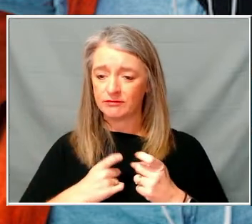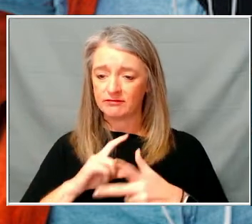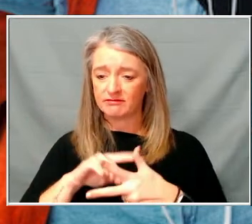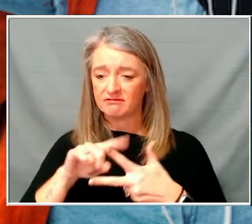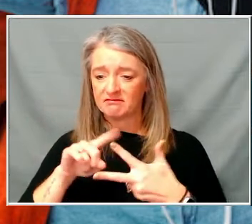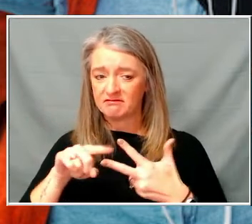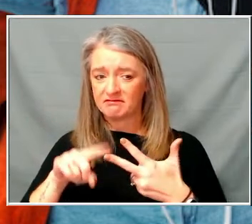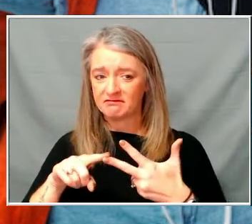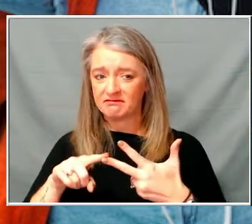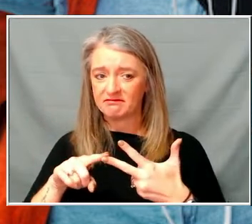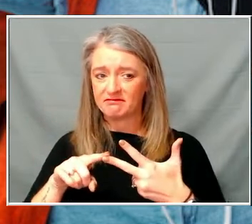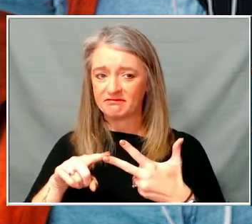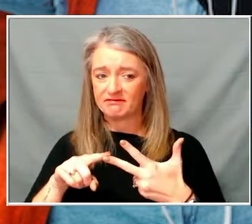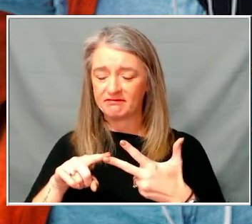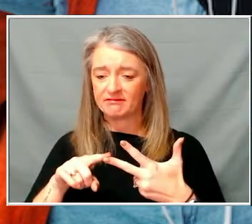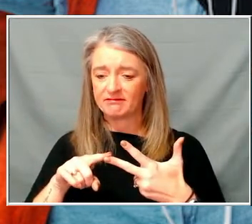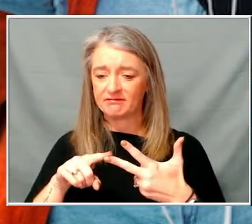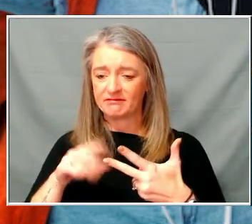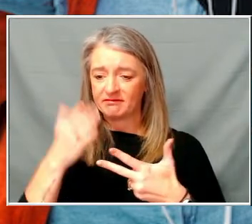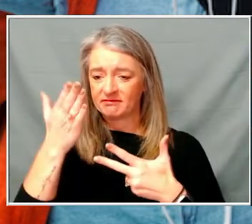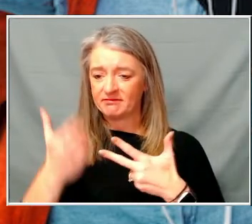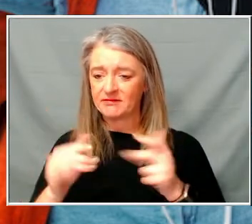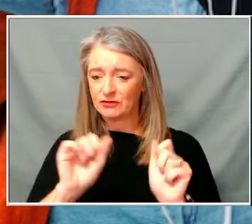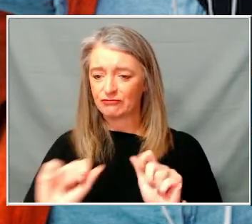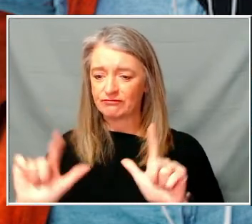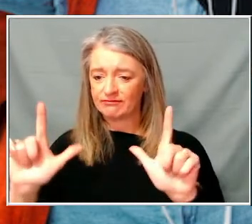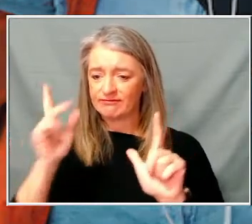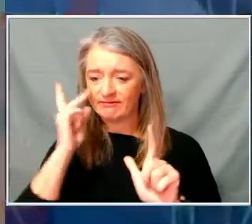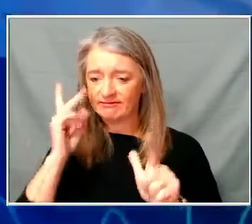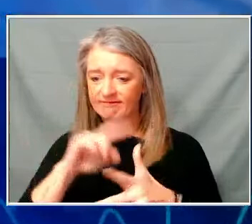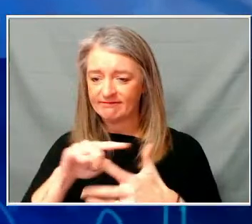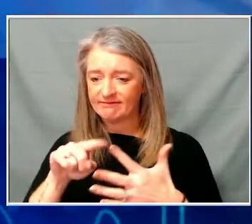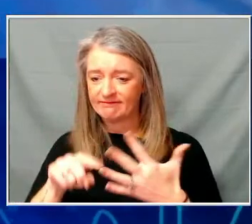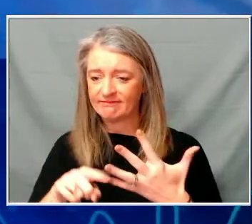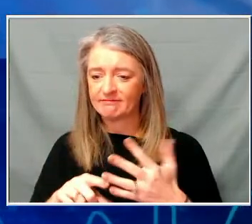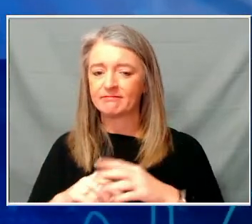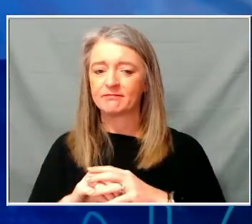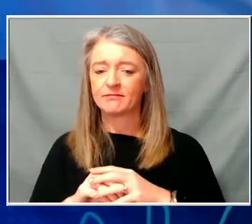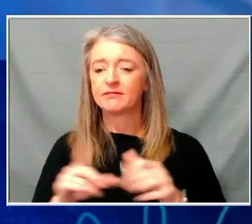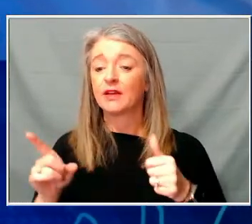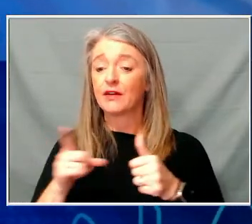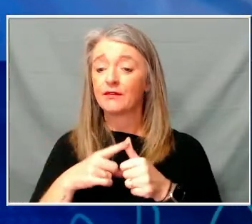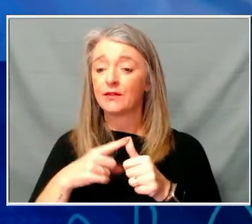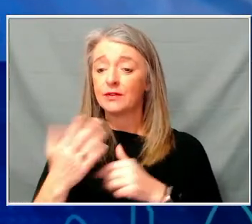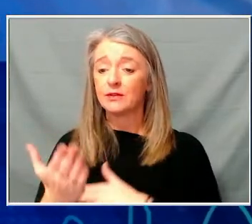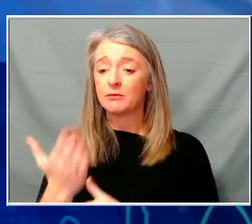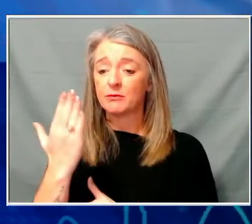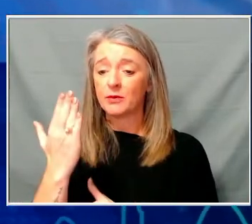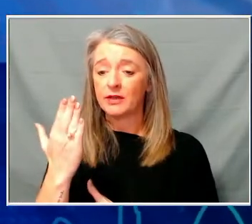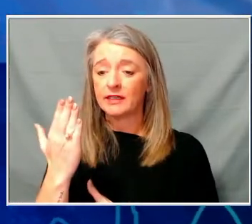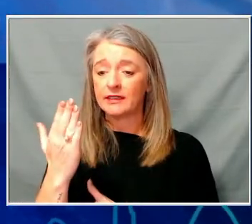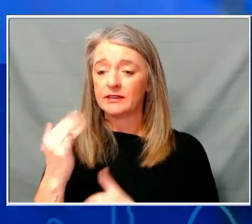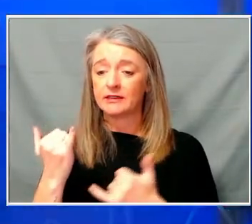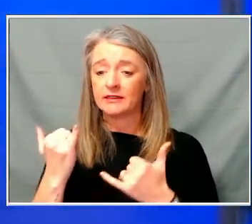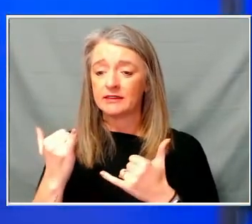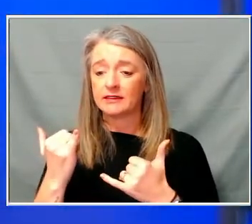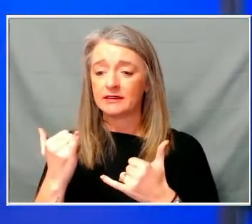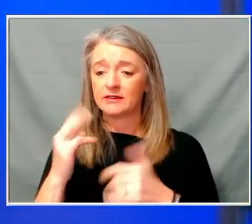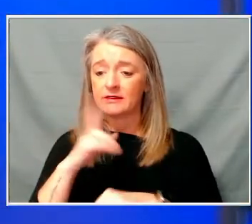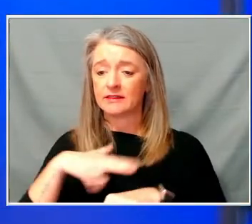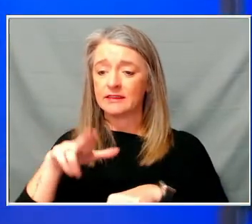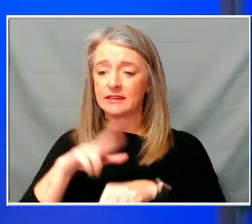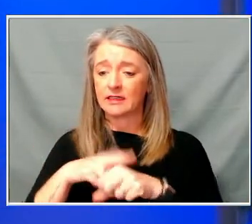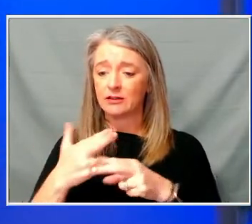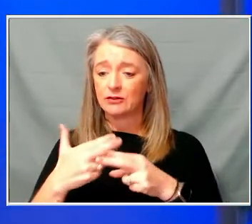find links to those right there on your screen. But first, in our morning rounds today, right now there is a national shortage